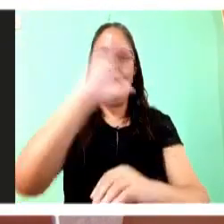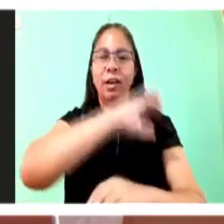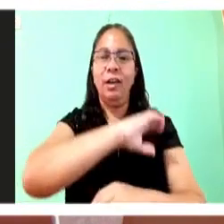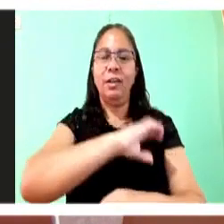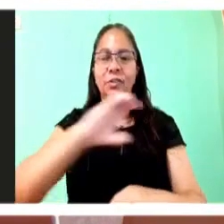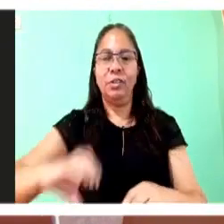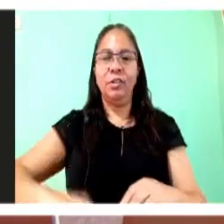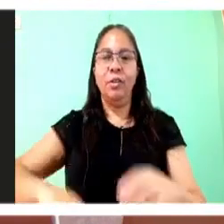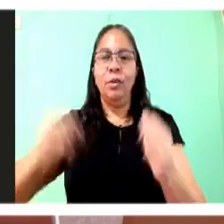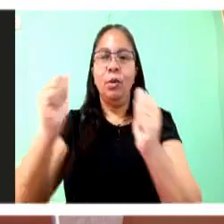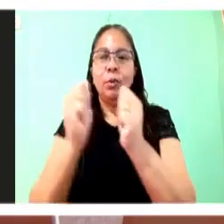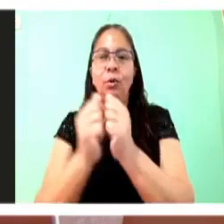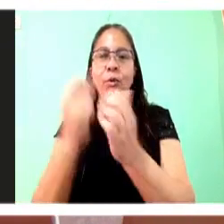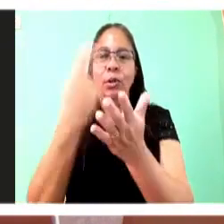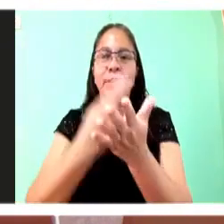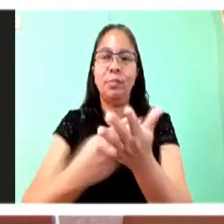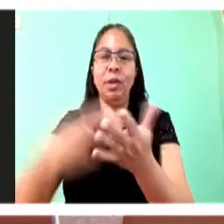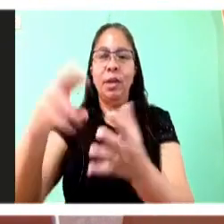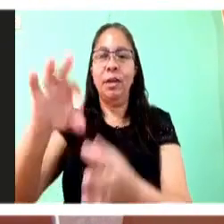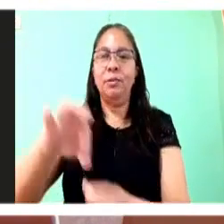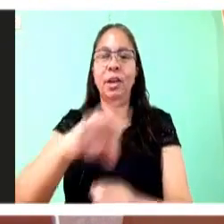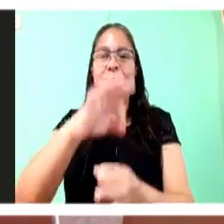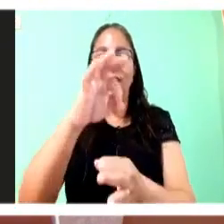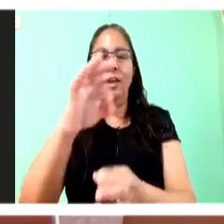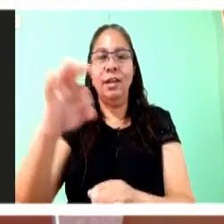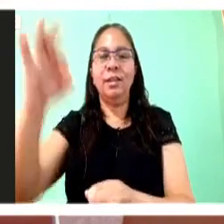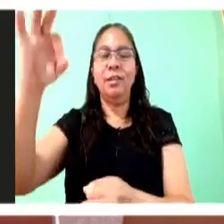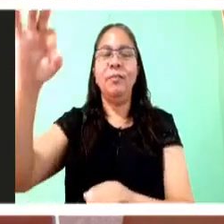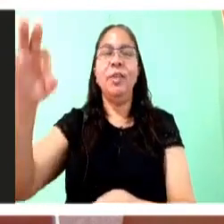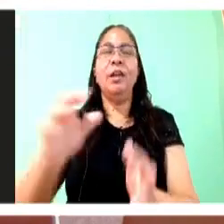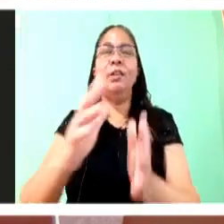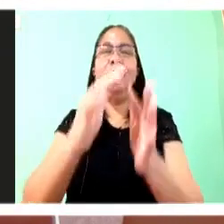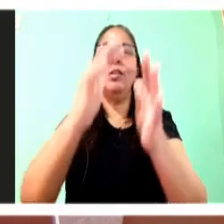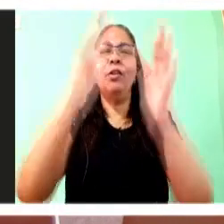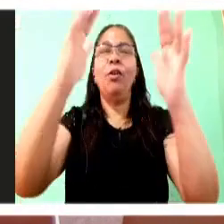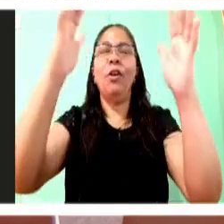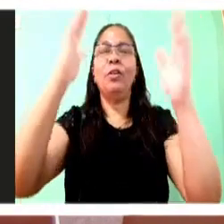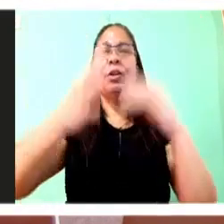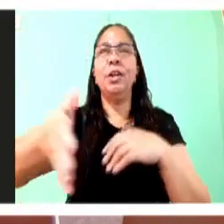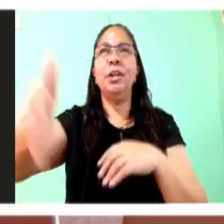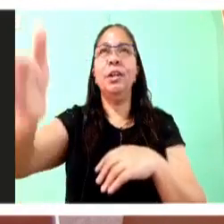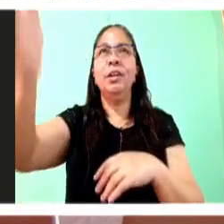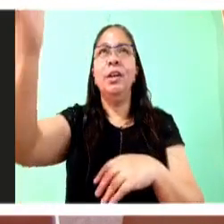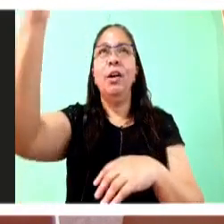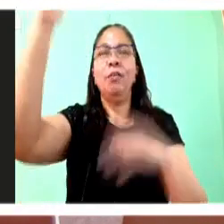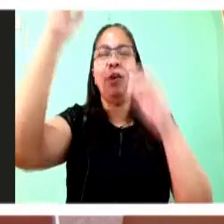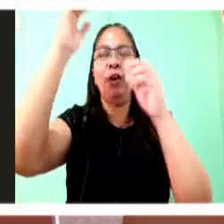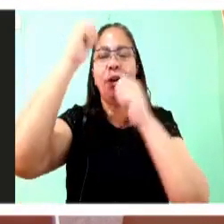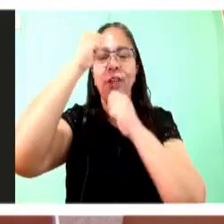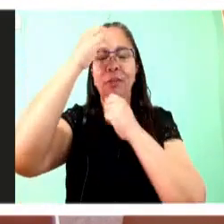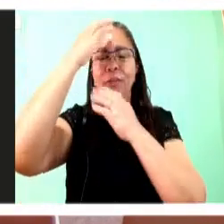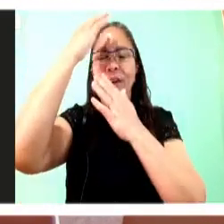Christ, with the Holy Spirit, in the glory of God the